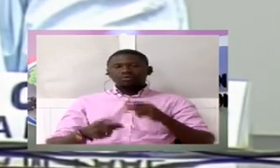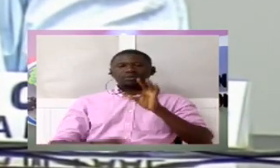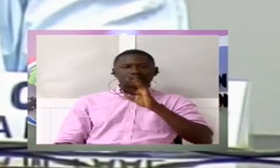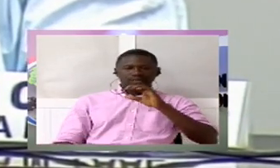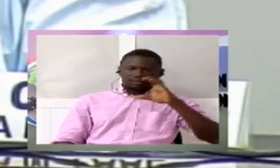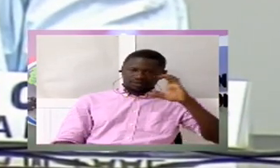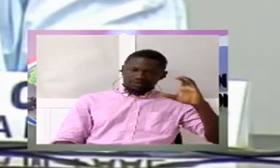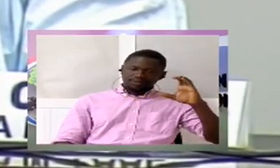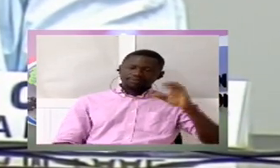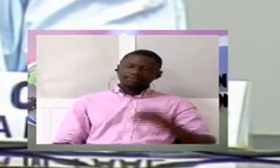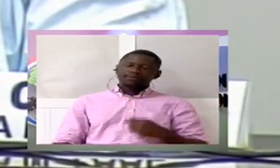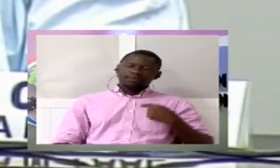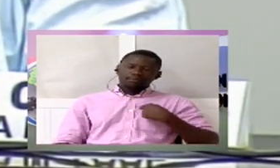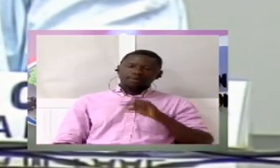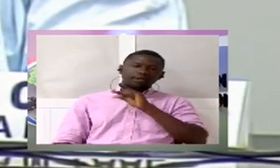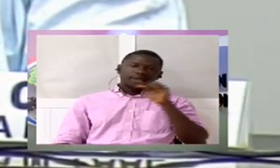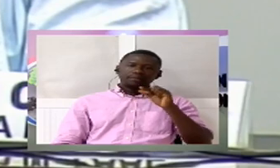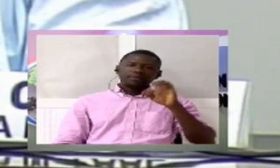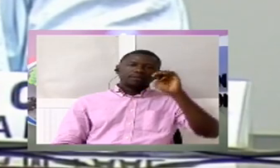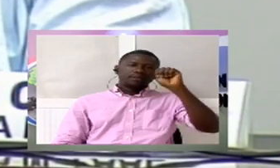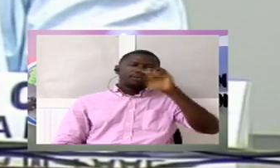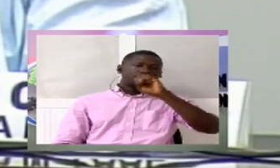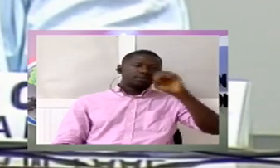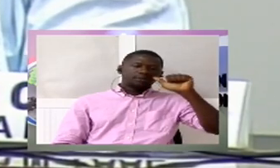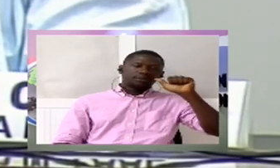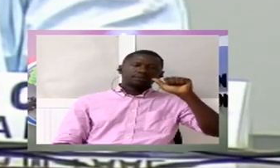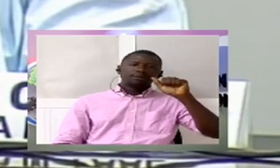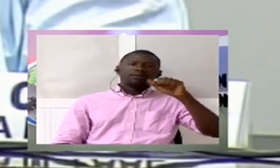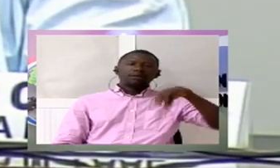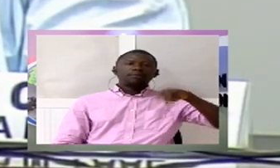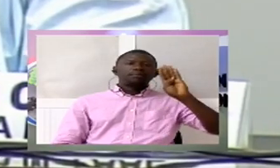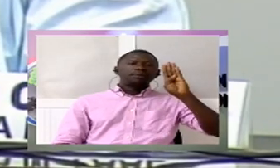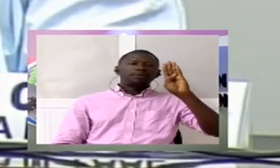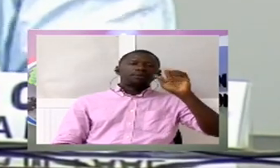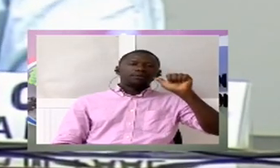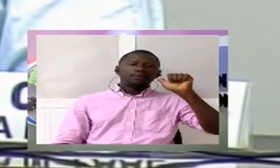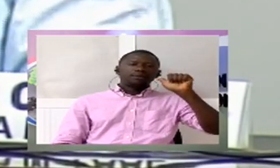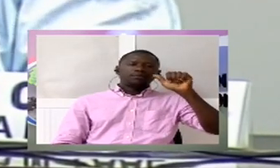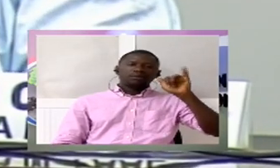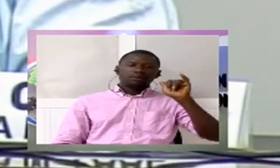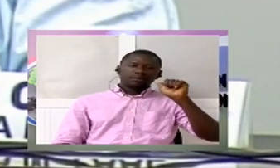TRRC. My name is Edrissa Fafa Mbai Trrc. We have met before. Akato mu